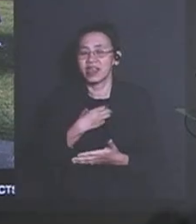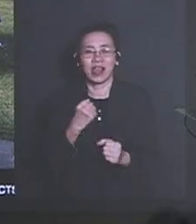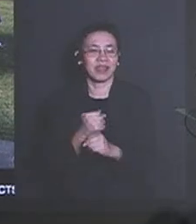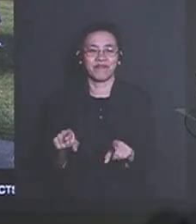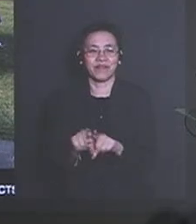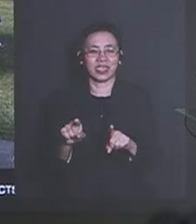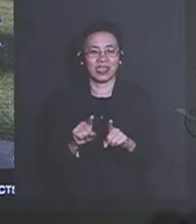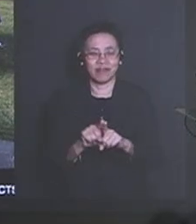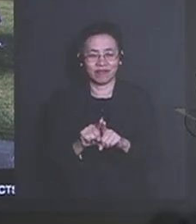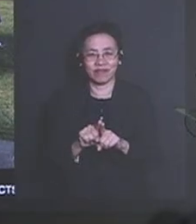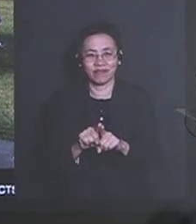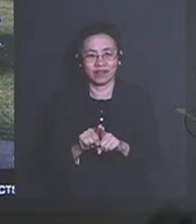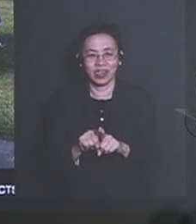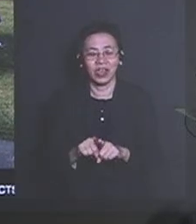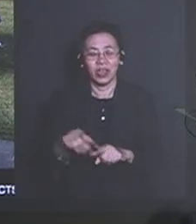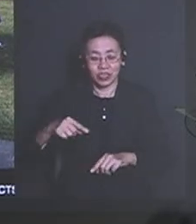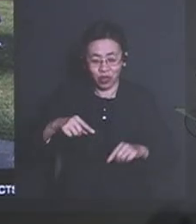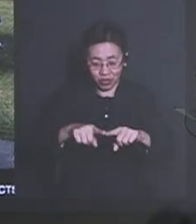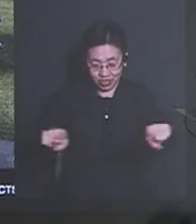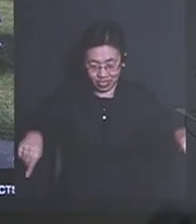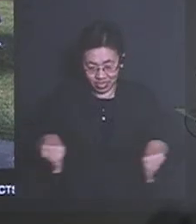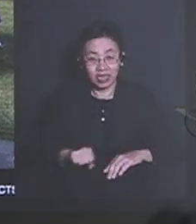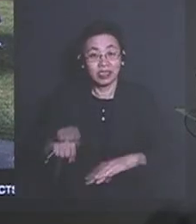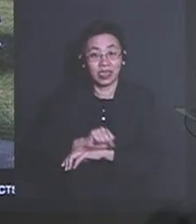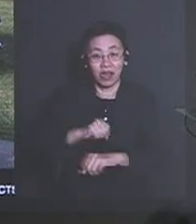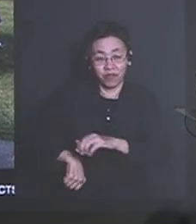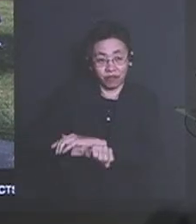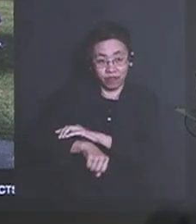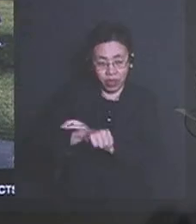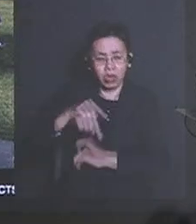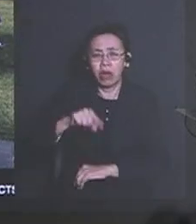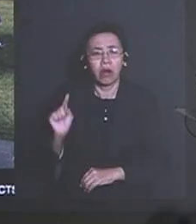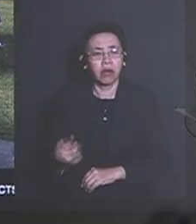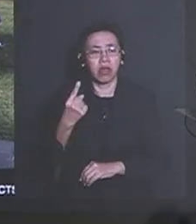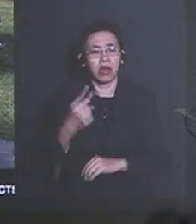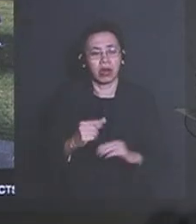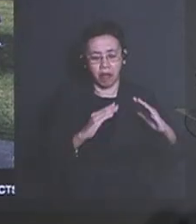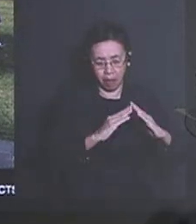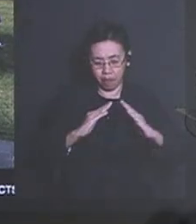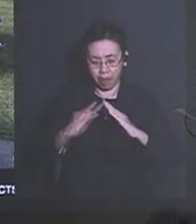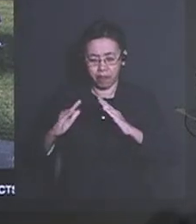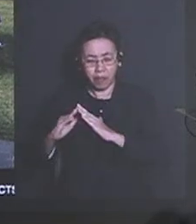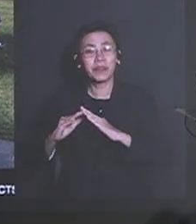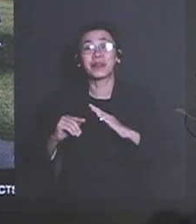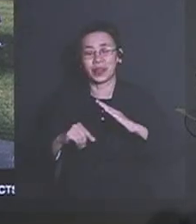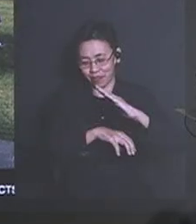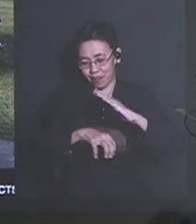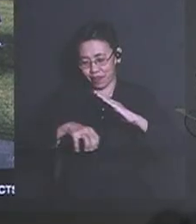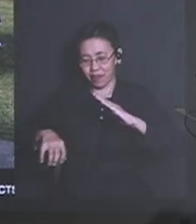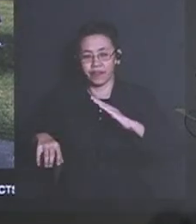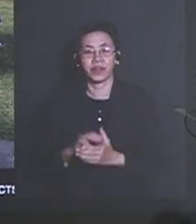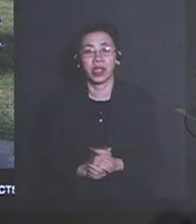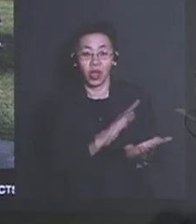time since completing the first school project that we have the opportunity to experiment with using the first